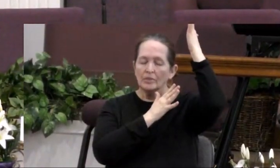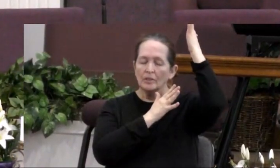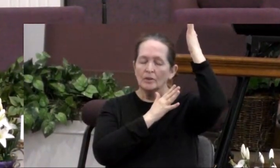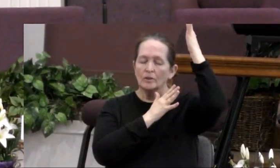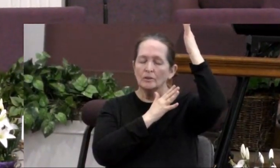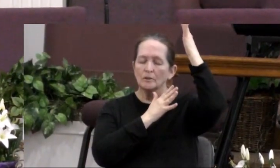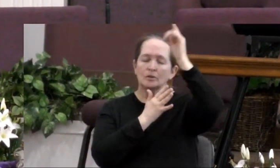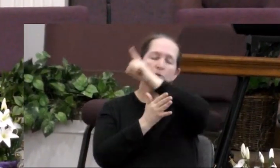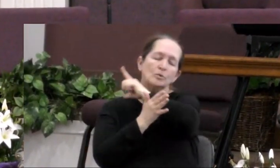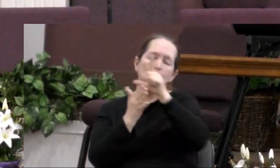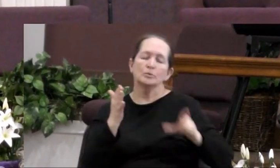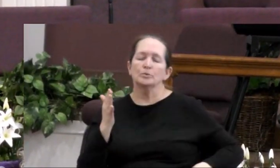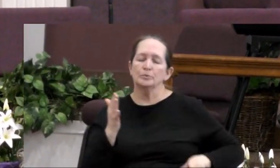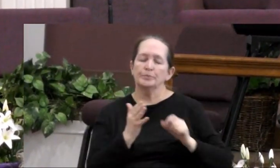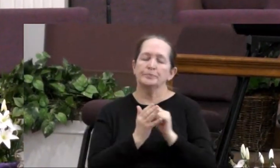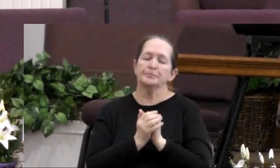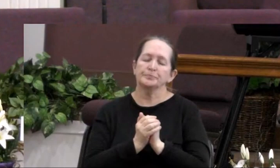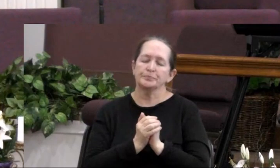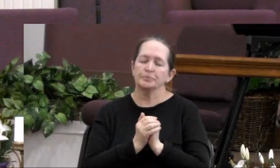Lord,